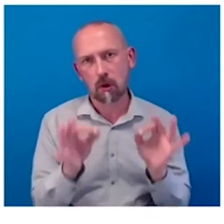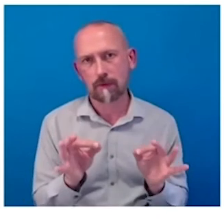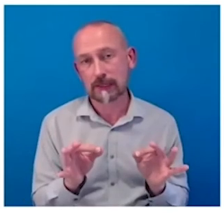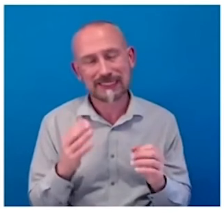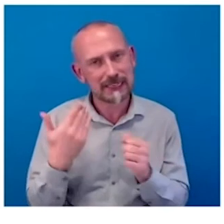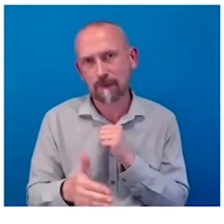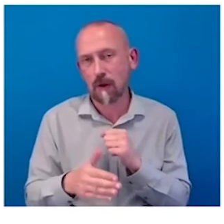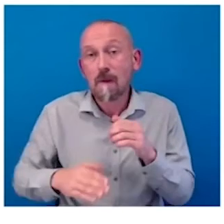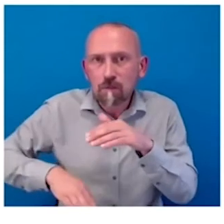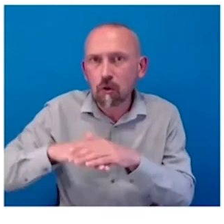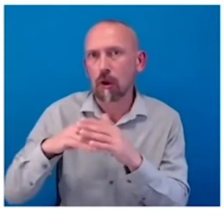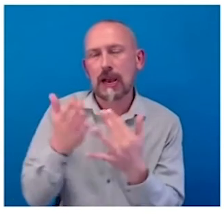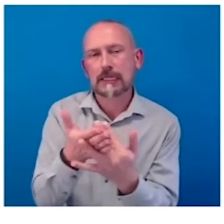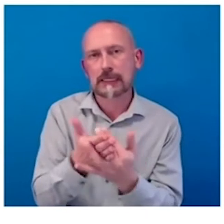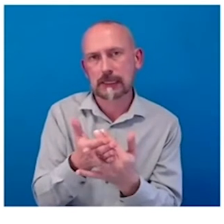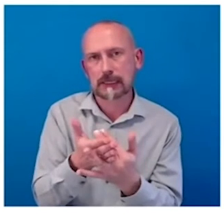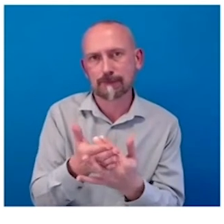Let's talk a bit about colour now.